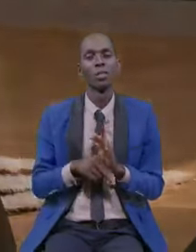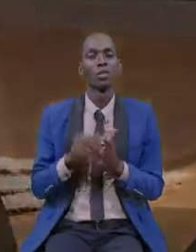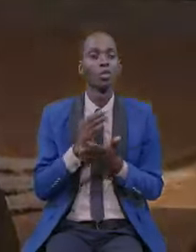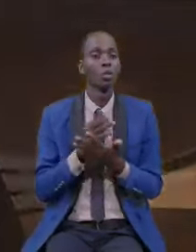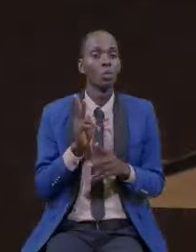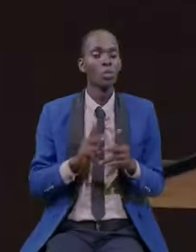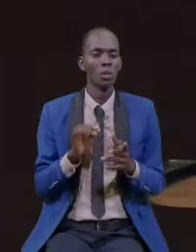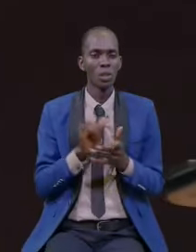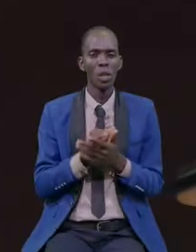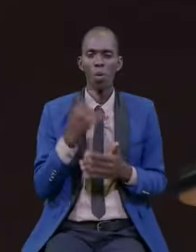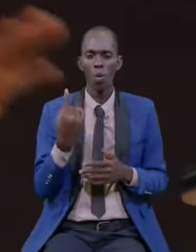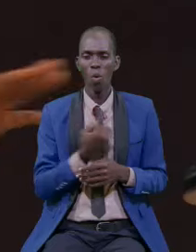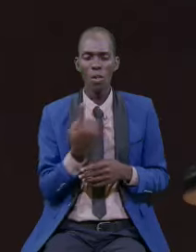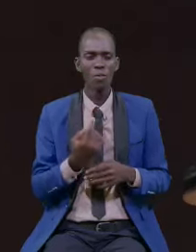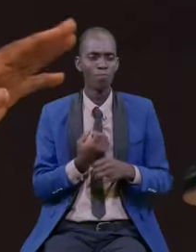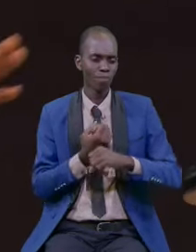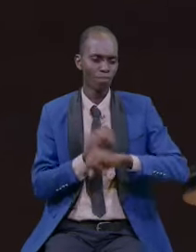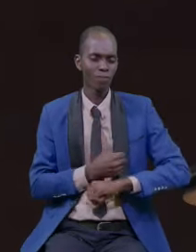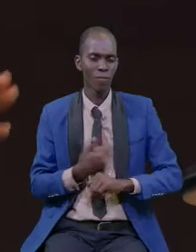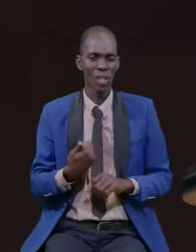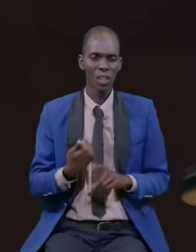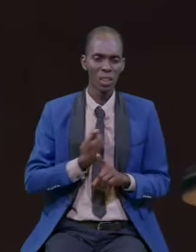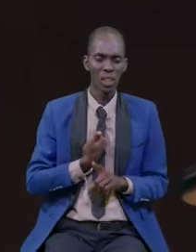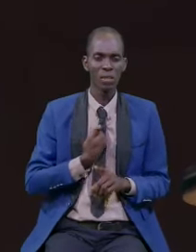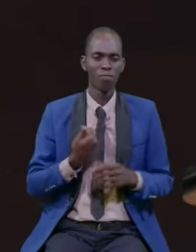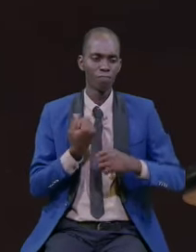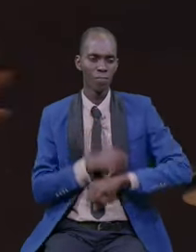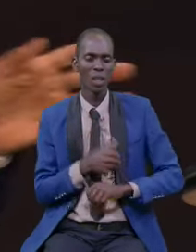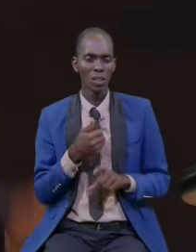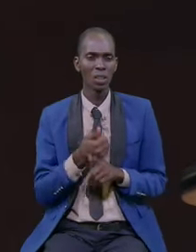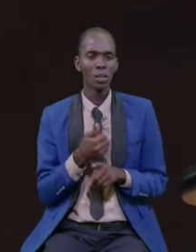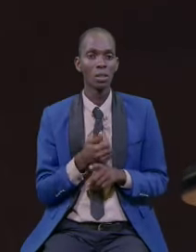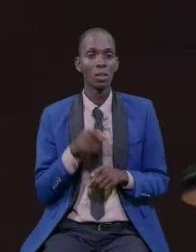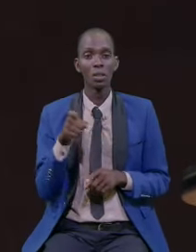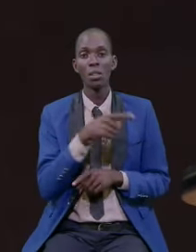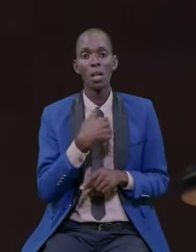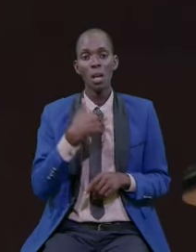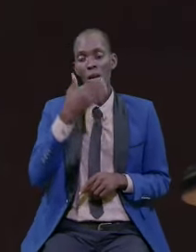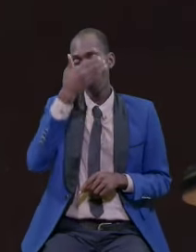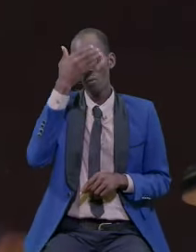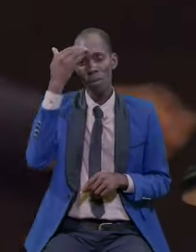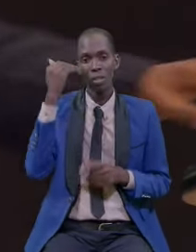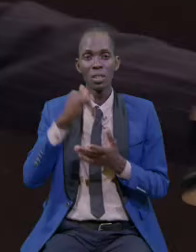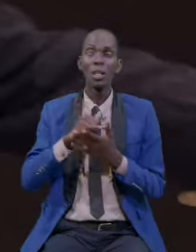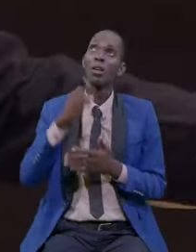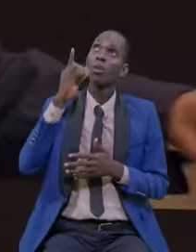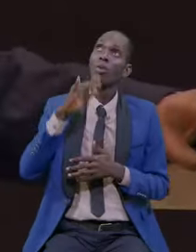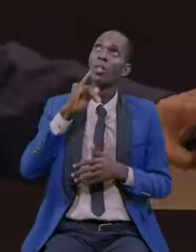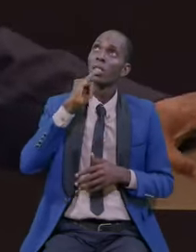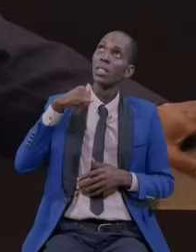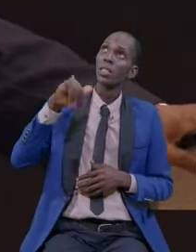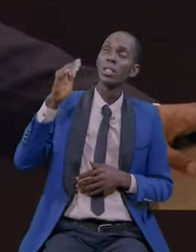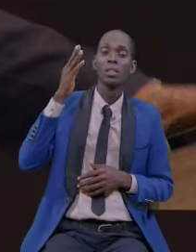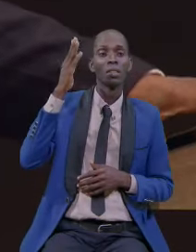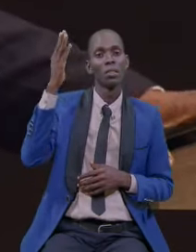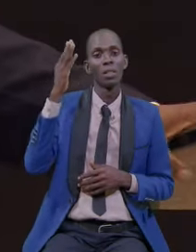on the throne. God does not get involved in the affairs of men anymore. So they can cause